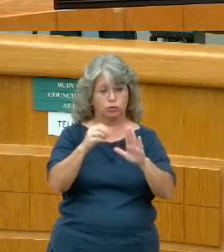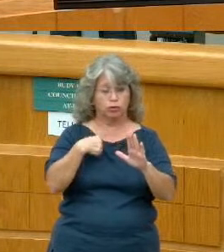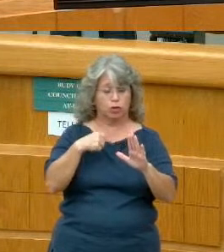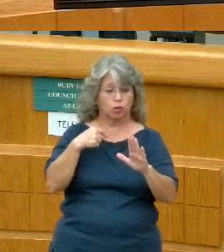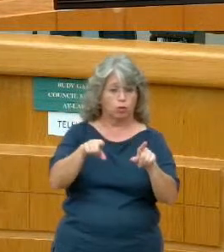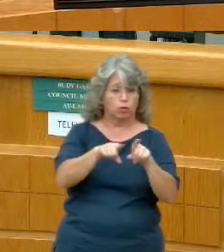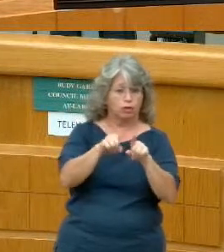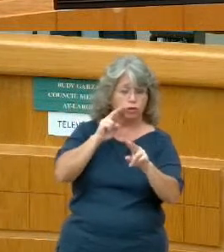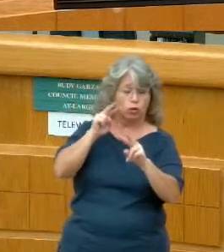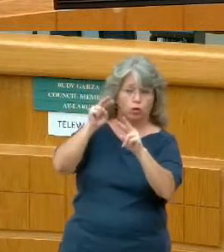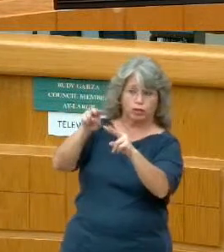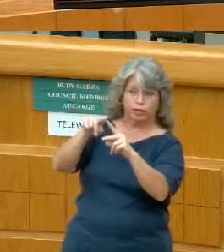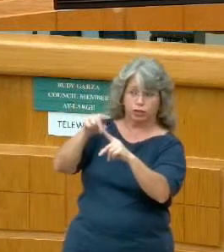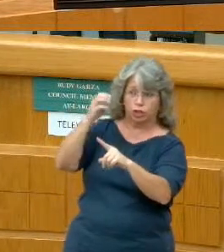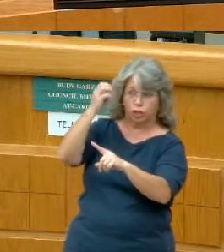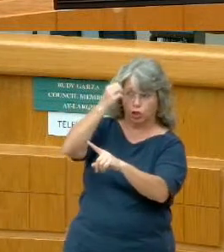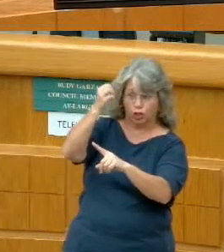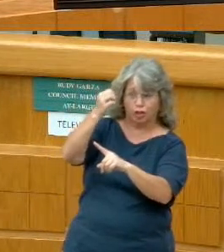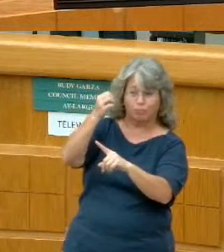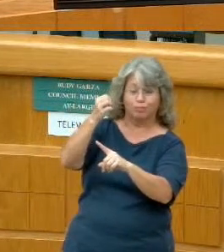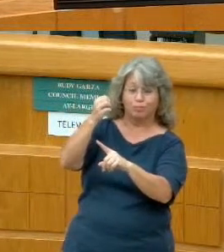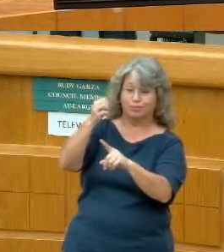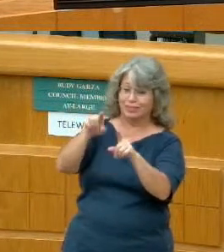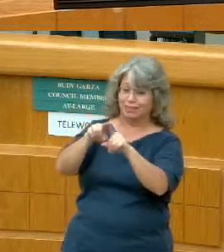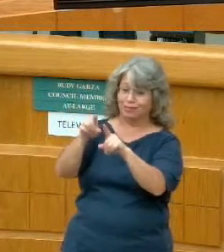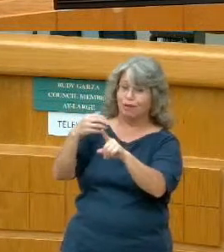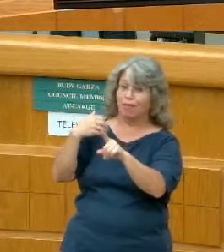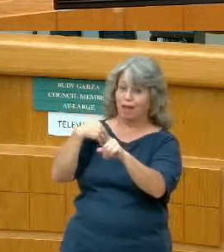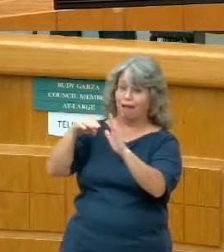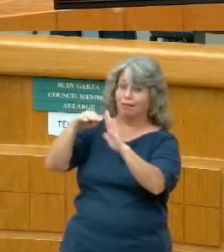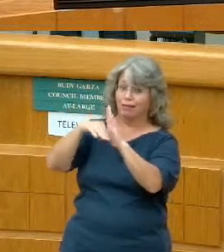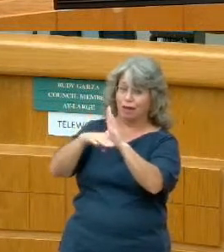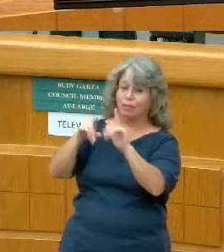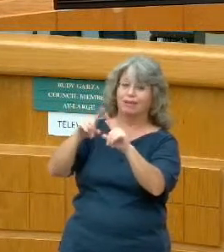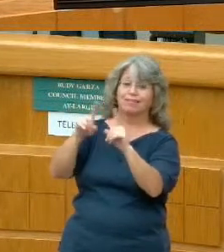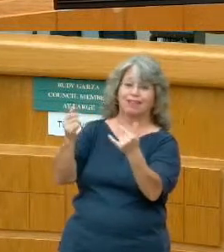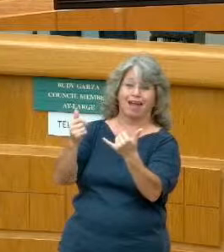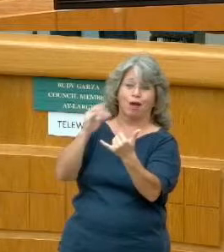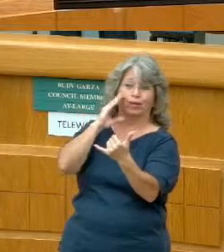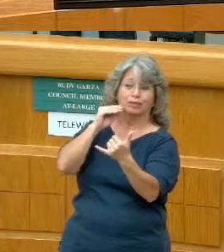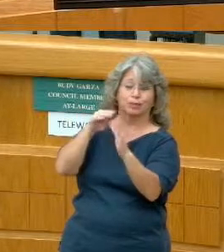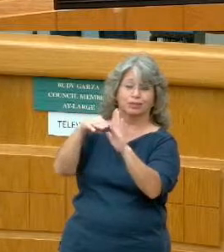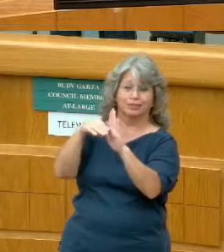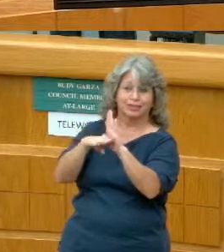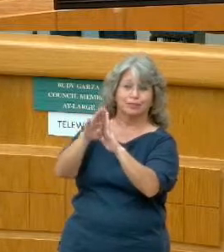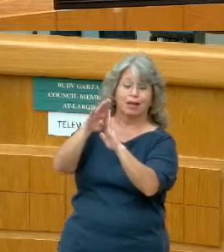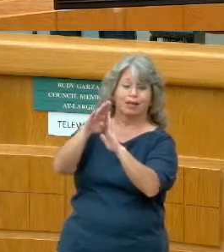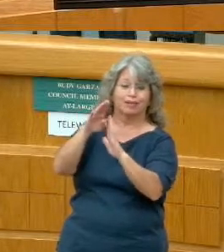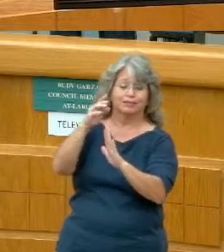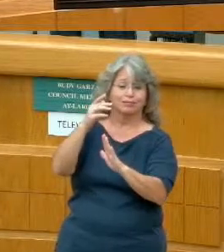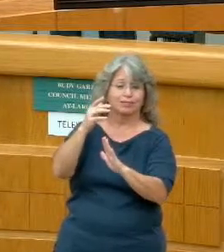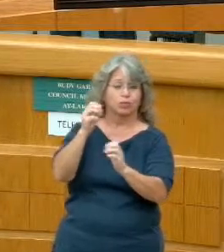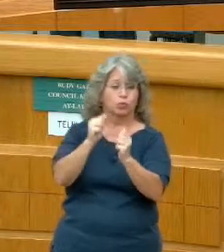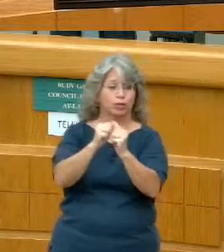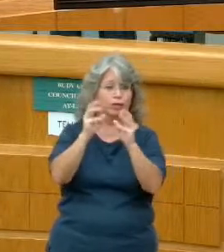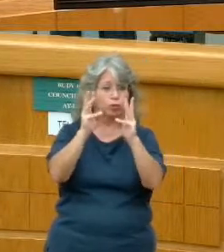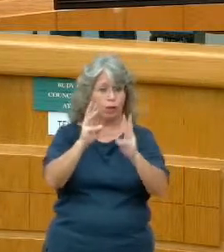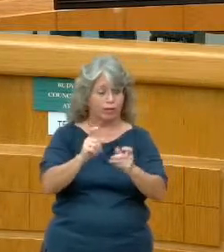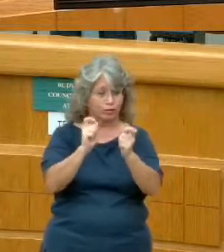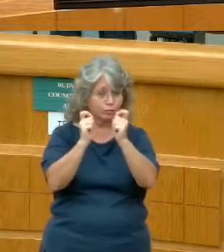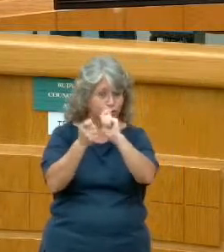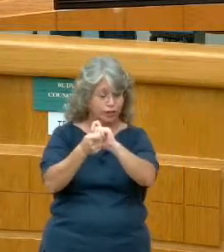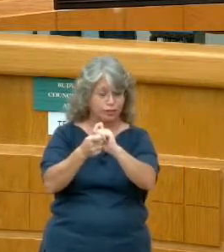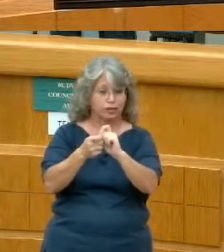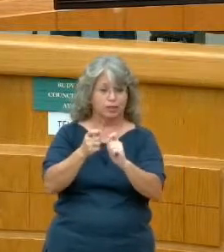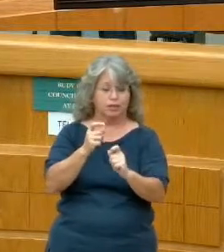all looking to see, Europe is also experiencing a spike now. And so as the weather, the seasonality, the weather